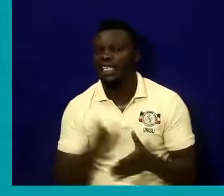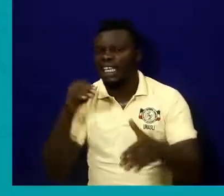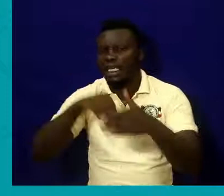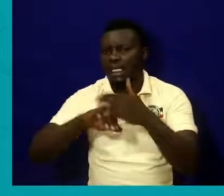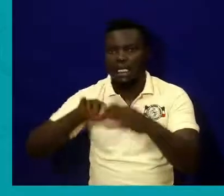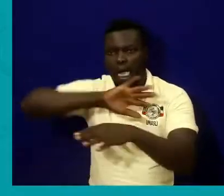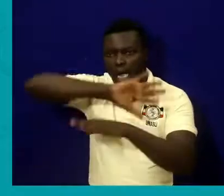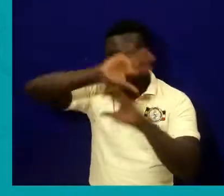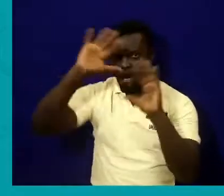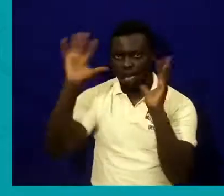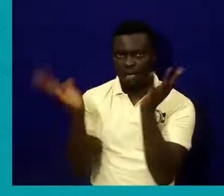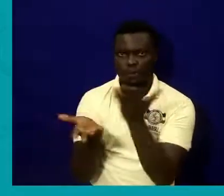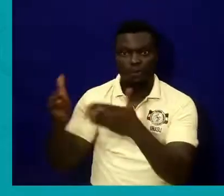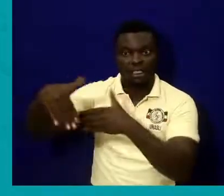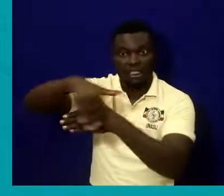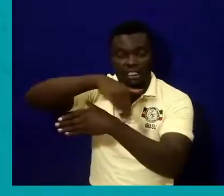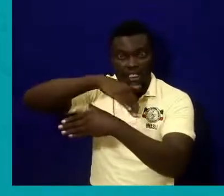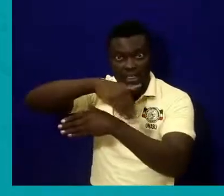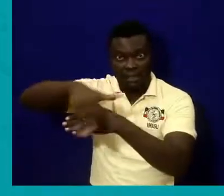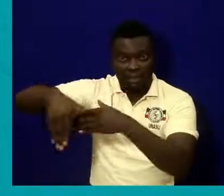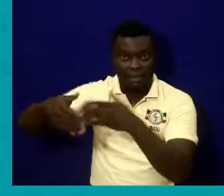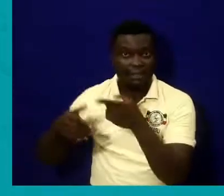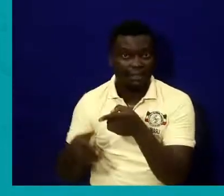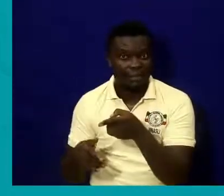in the outermost shell